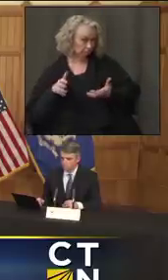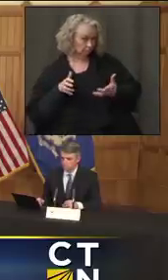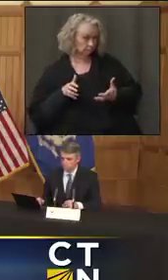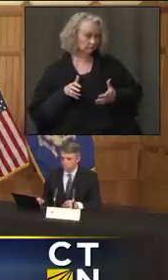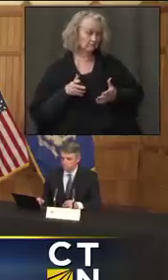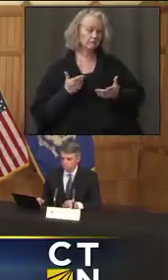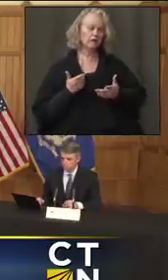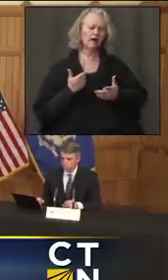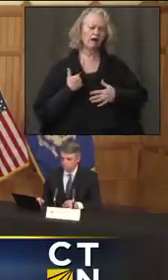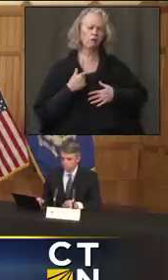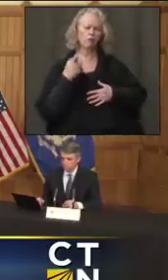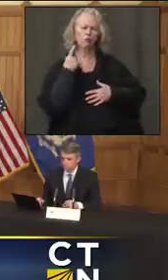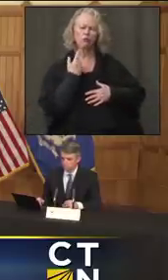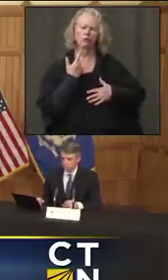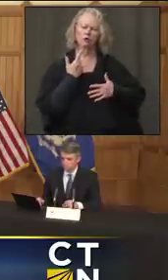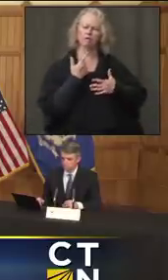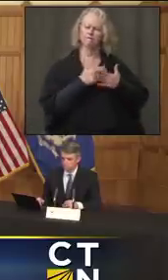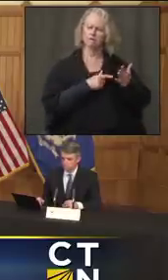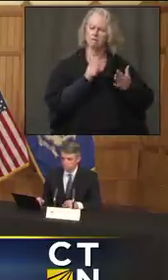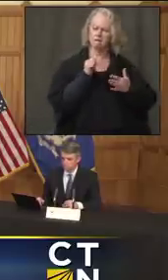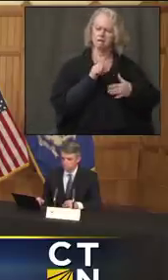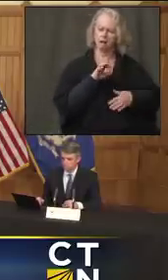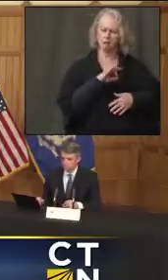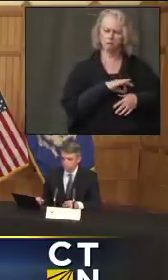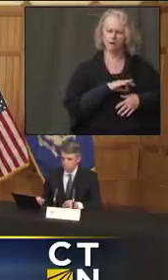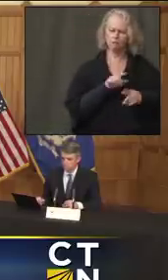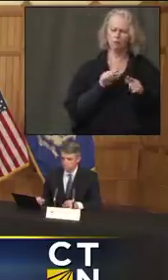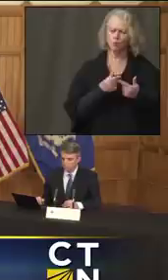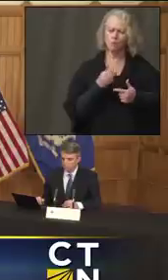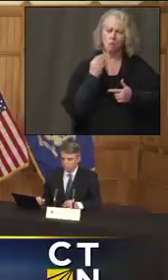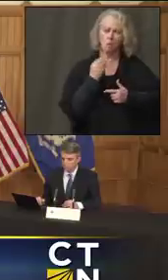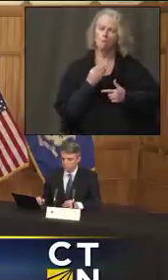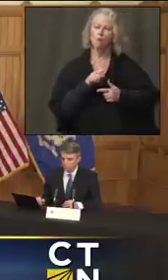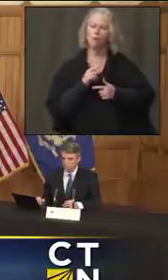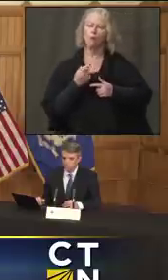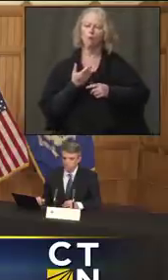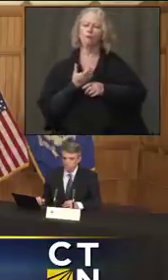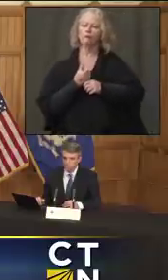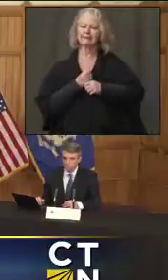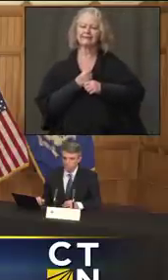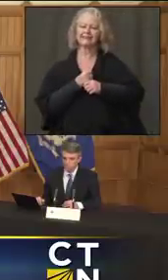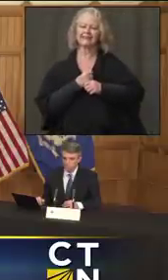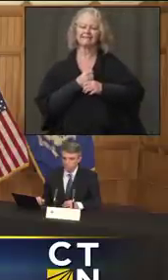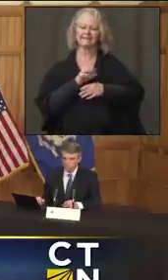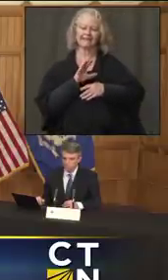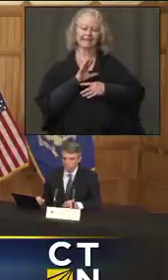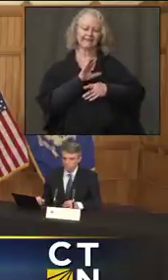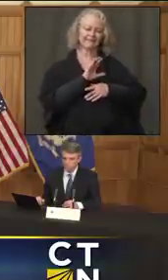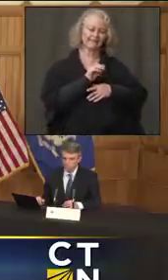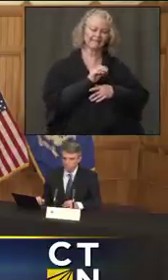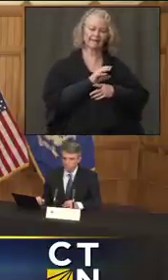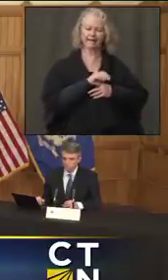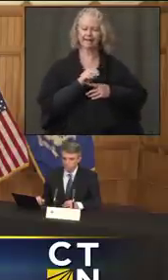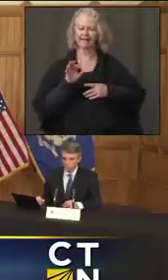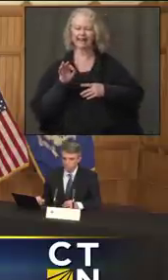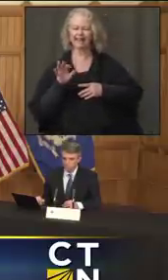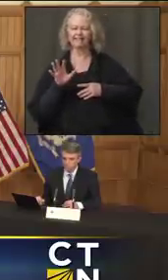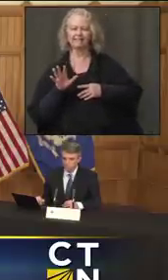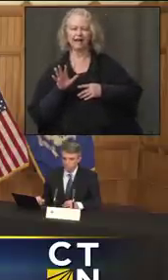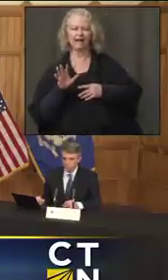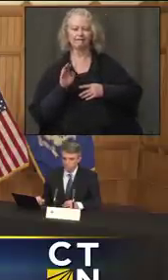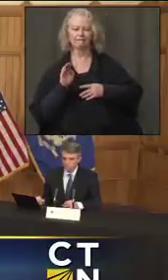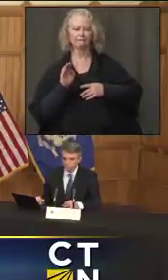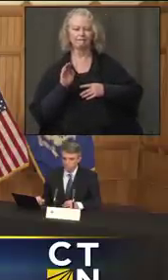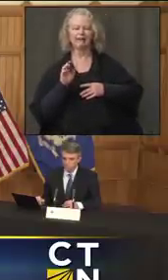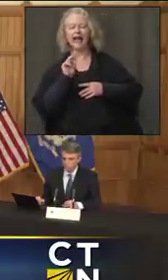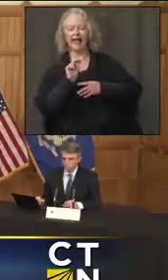And I'm hearing from a nonprofit group home that they've only received 50 and 95 masks, and they have 1,700